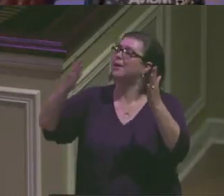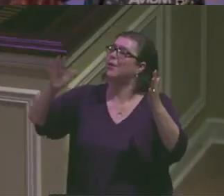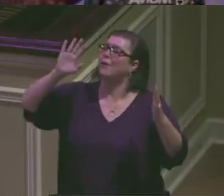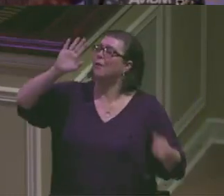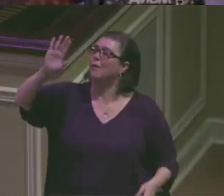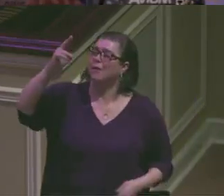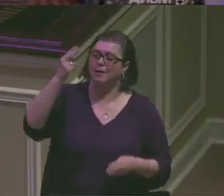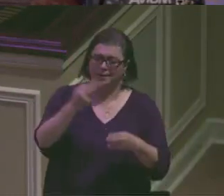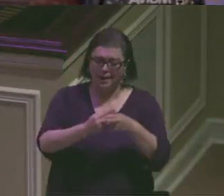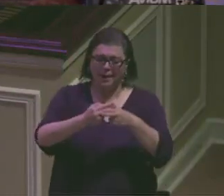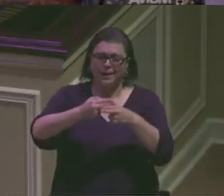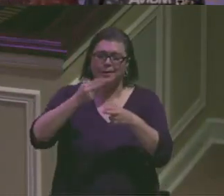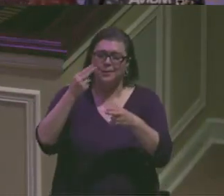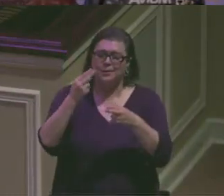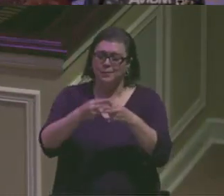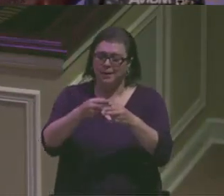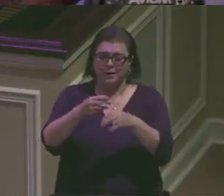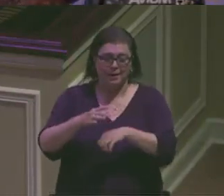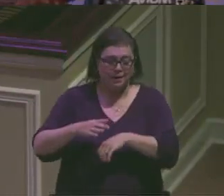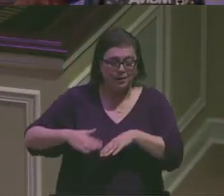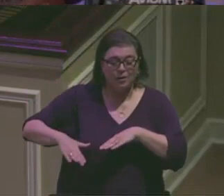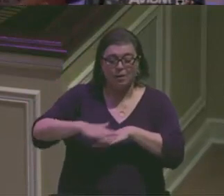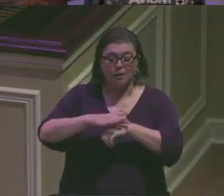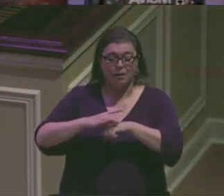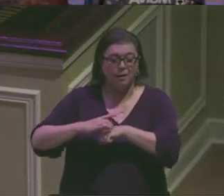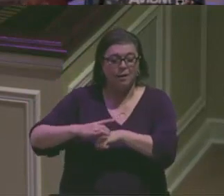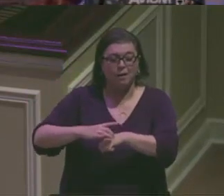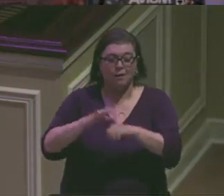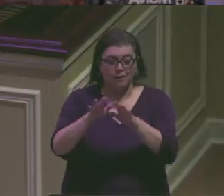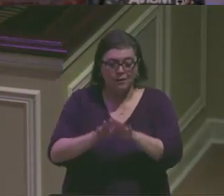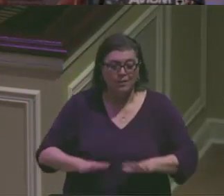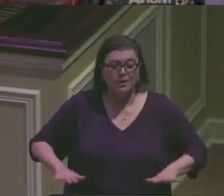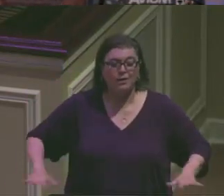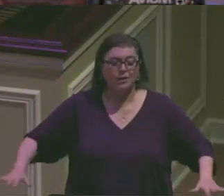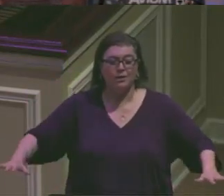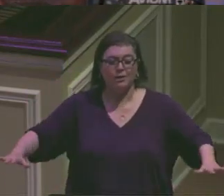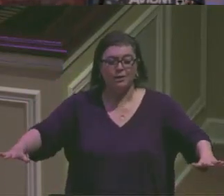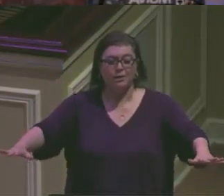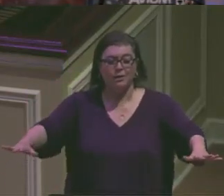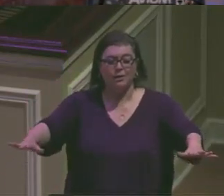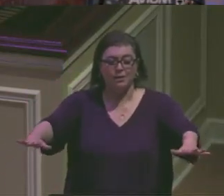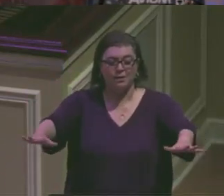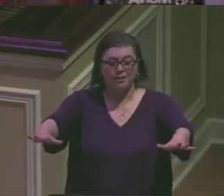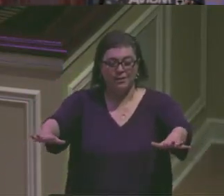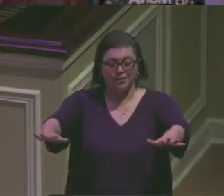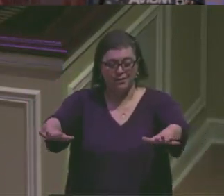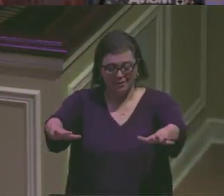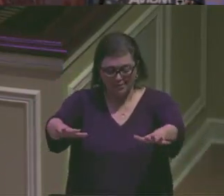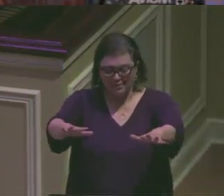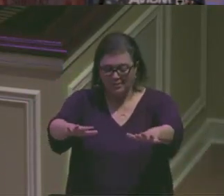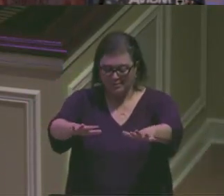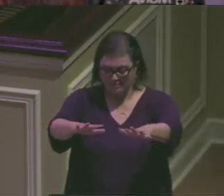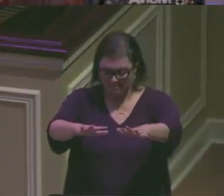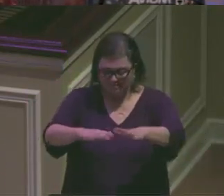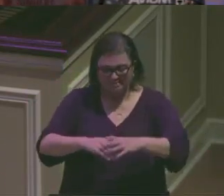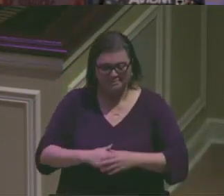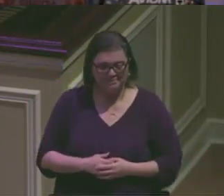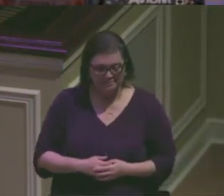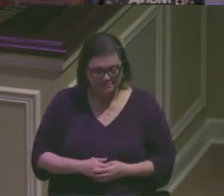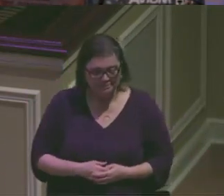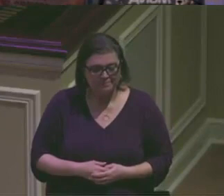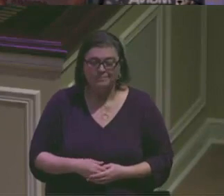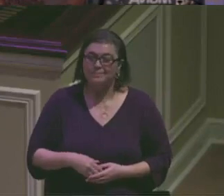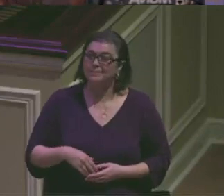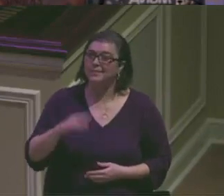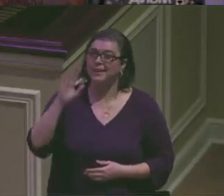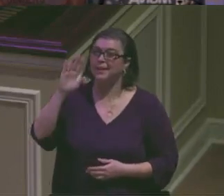glorify your name in all the earth. The highest praise, it